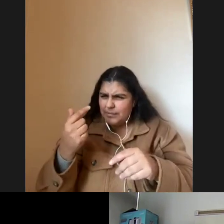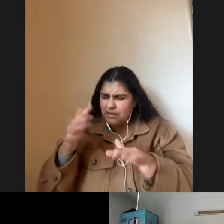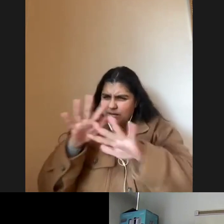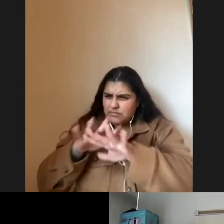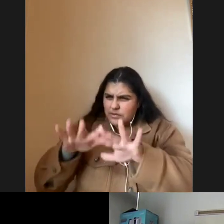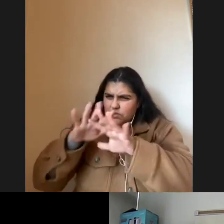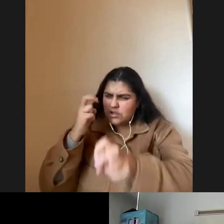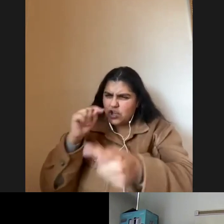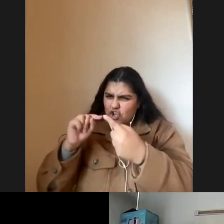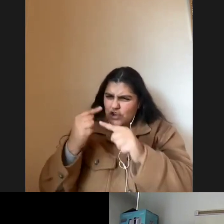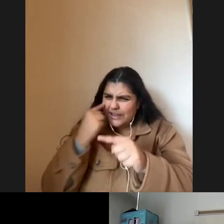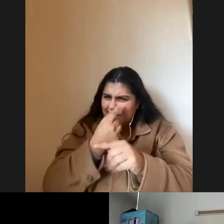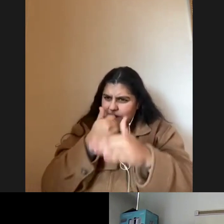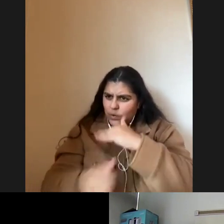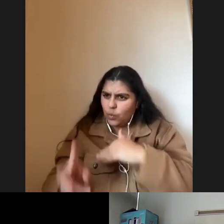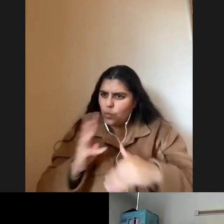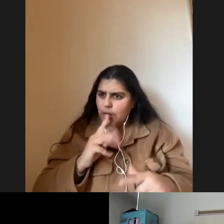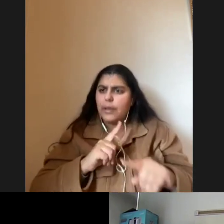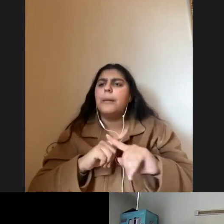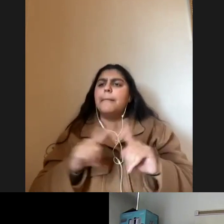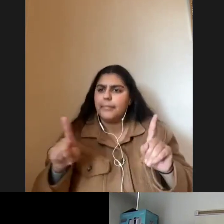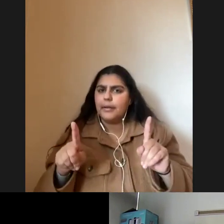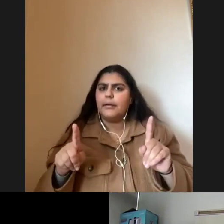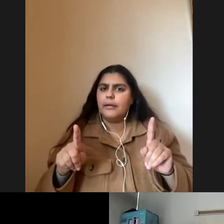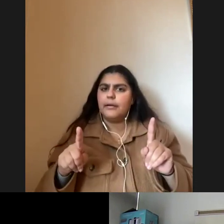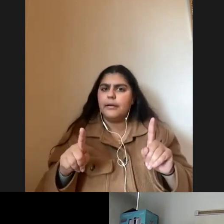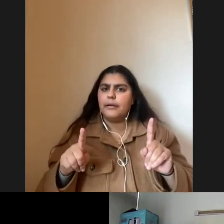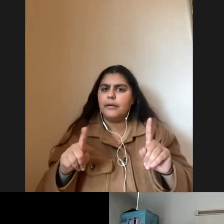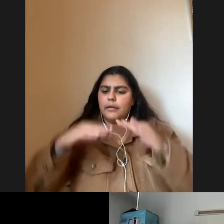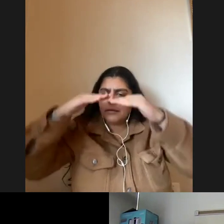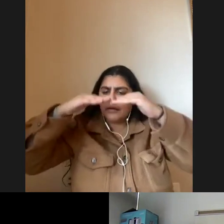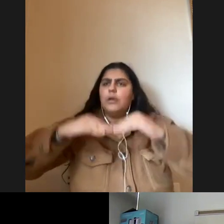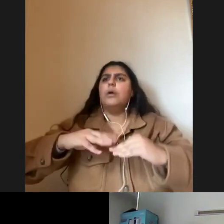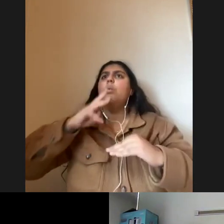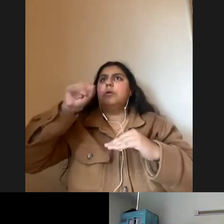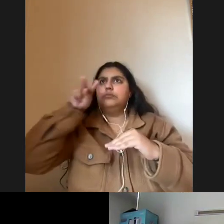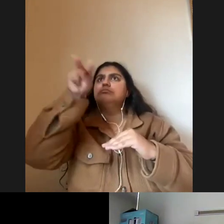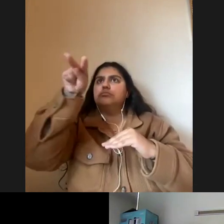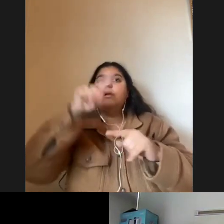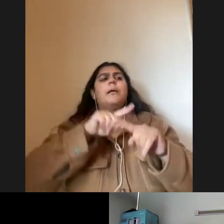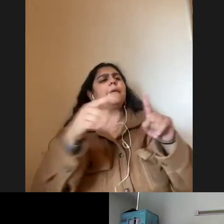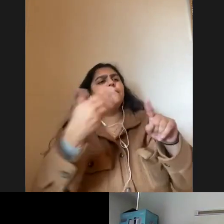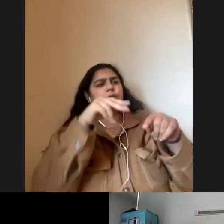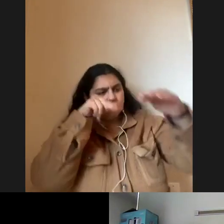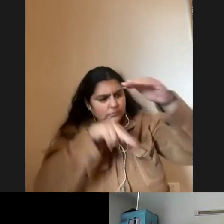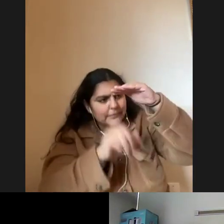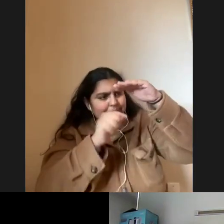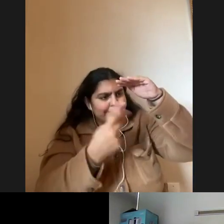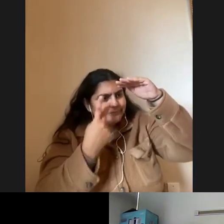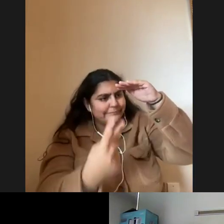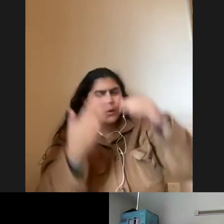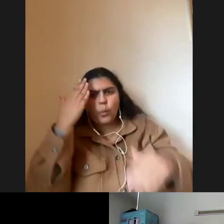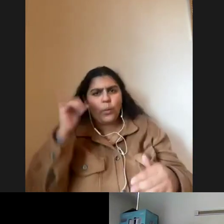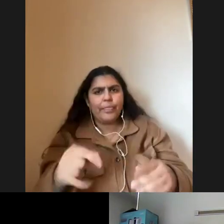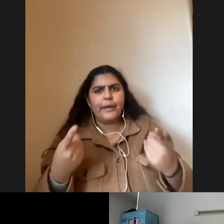hard to see underwater, but we can see above water and fish can see underwater better. What's happening there? I'll just start with